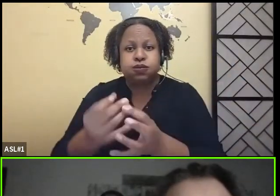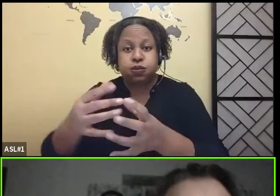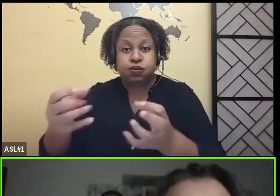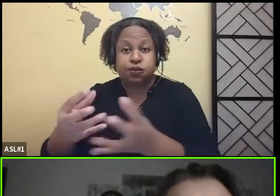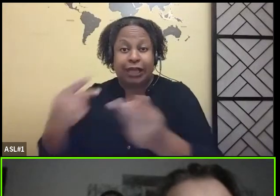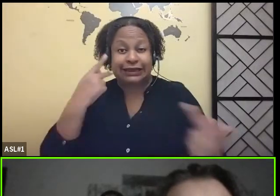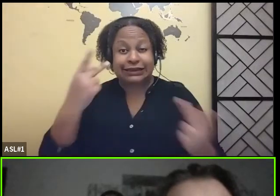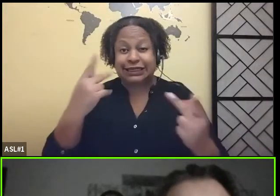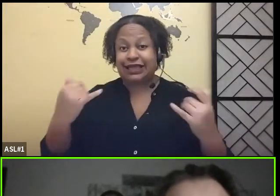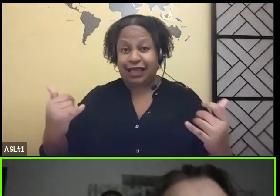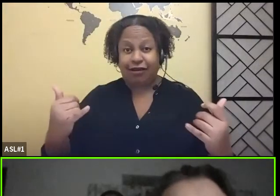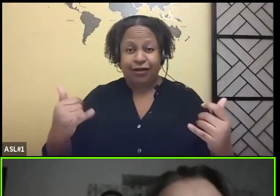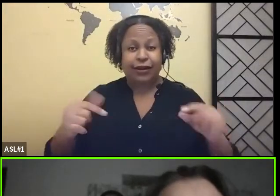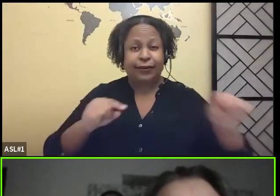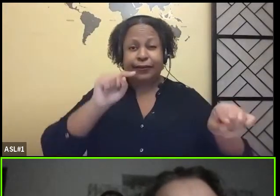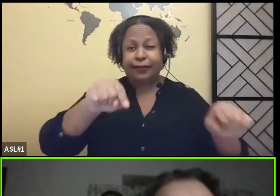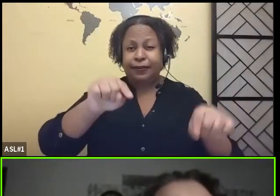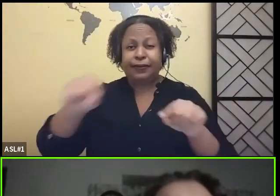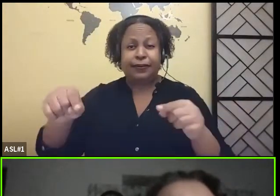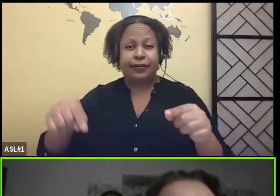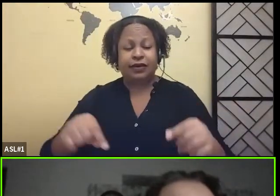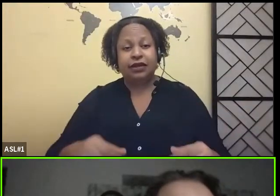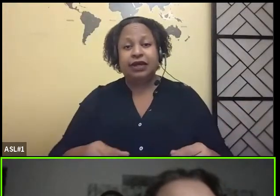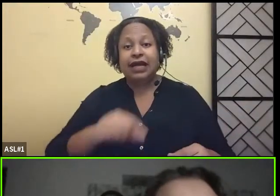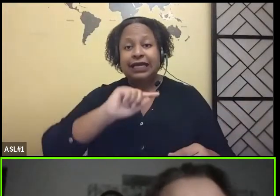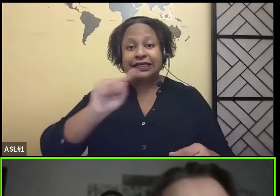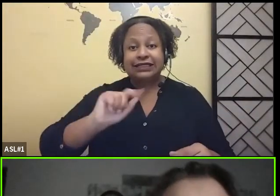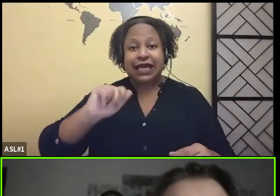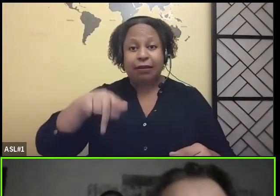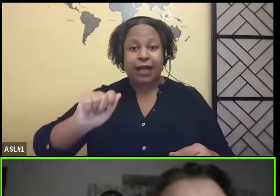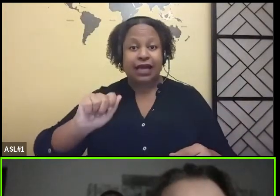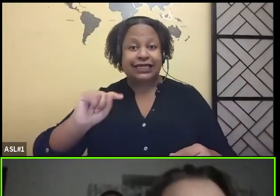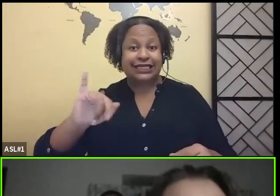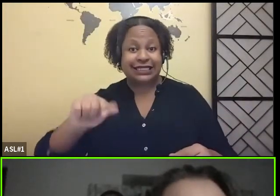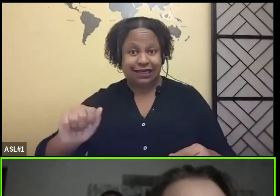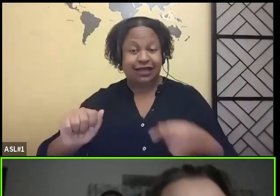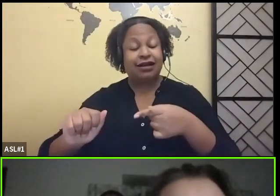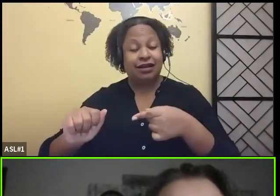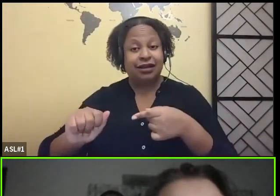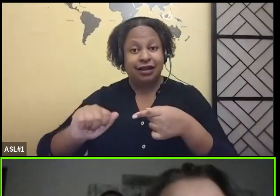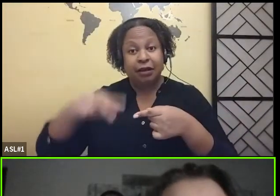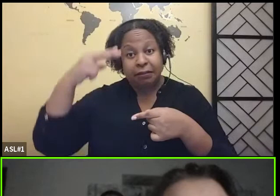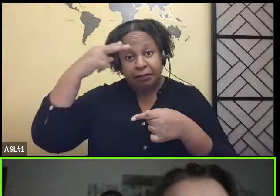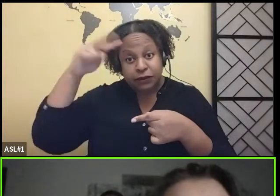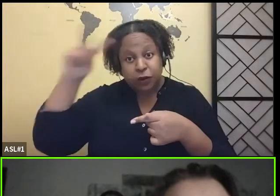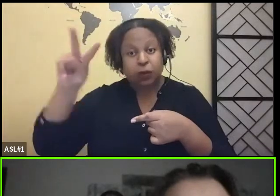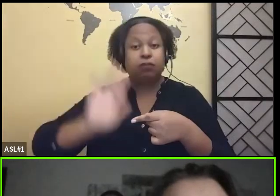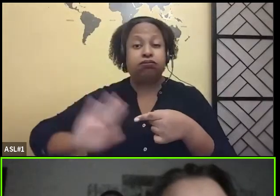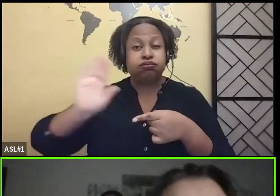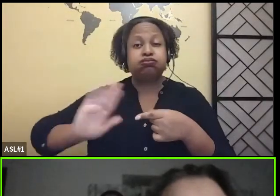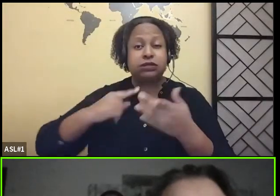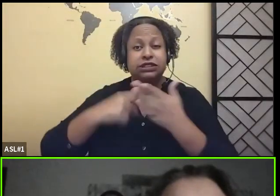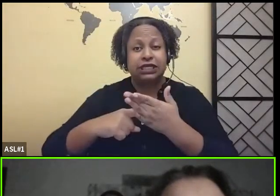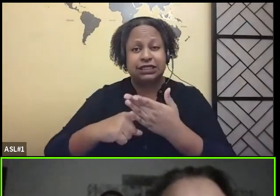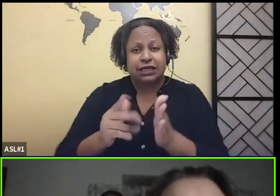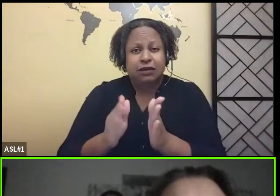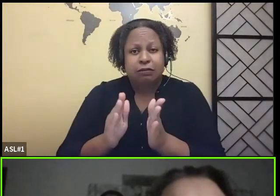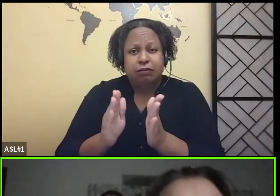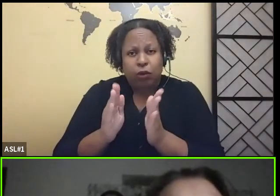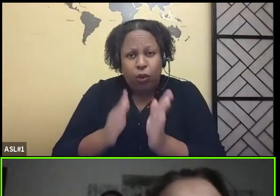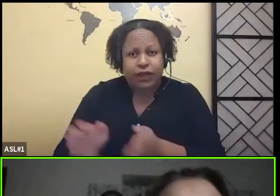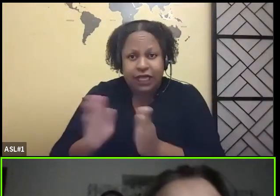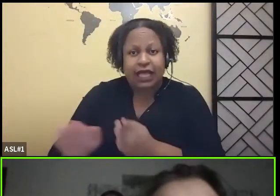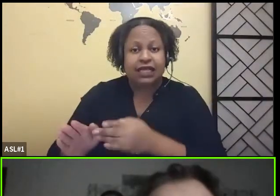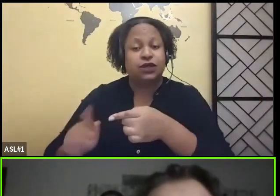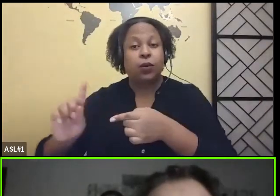so many places. You know, the Zapatistas used to talk, and they still do talk about organizing in the places where neoliberalism is